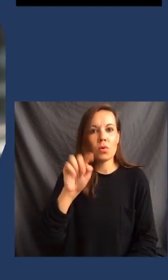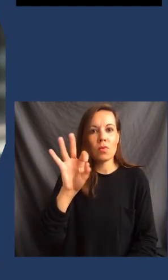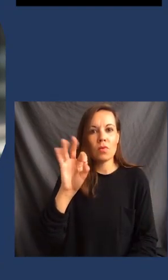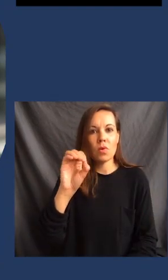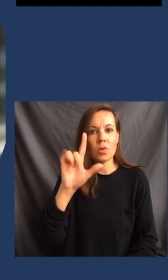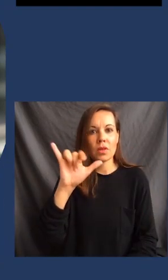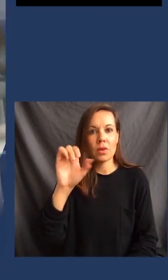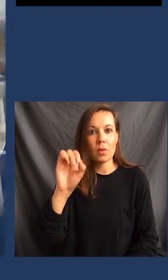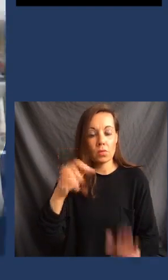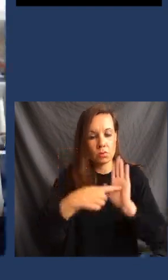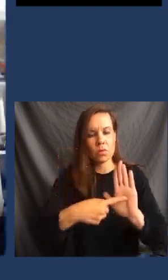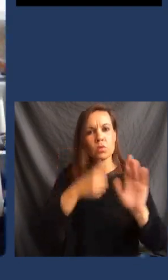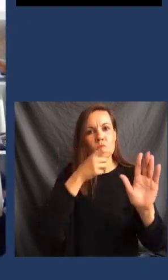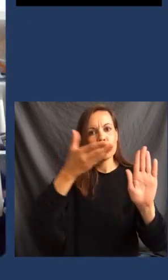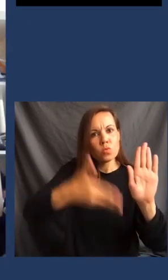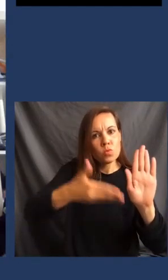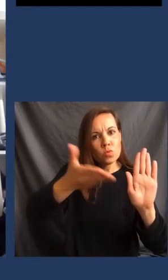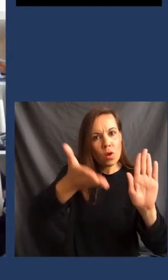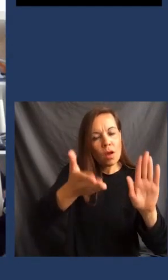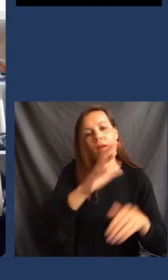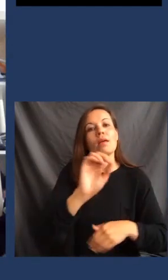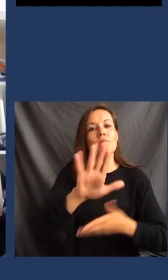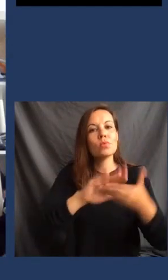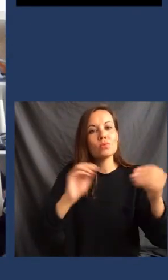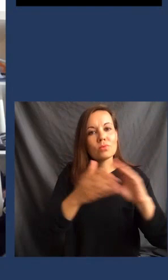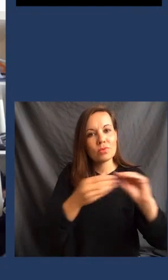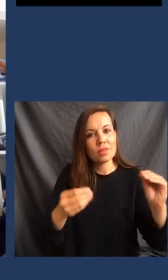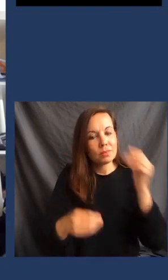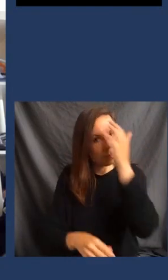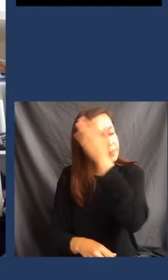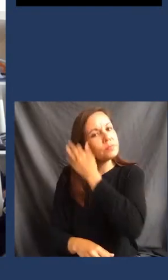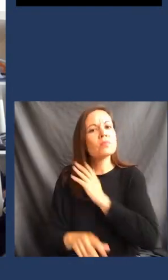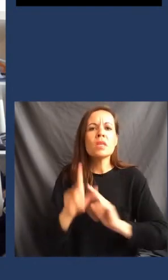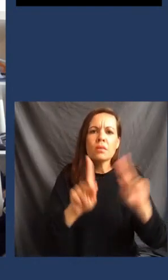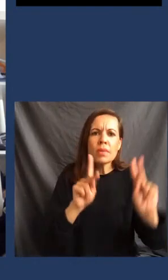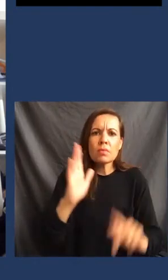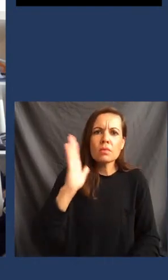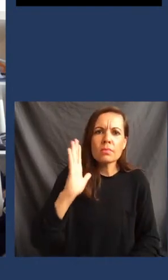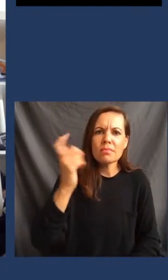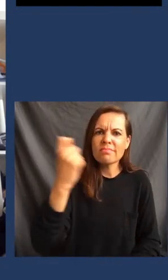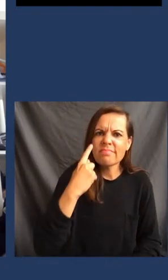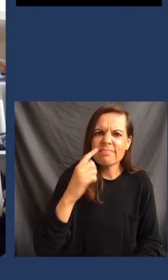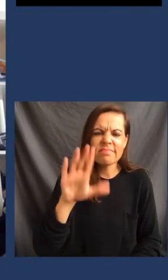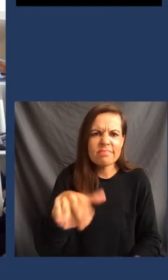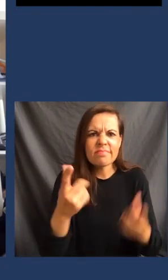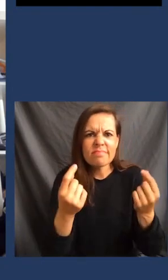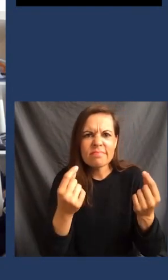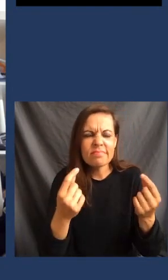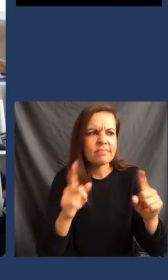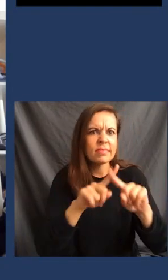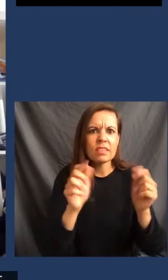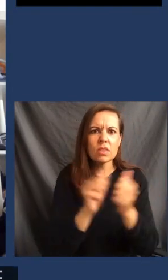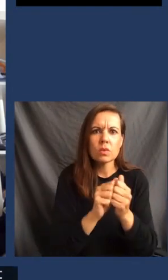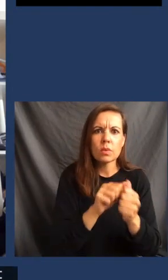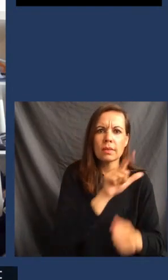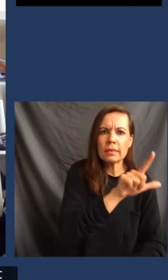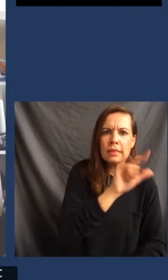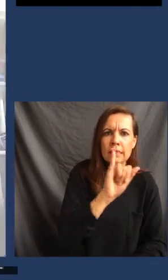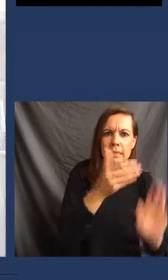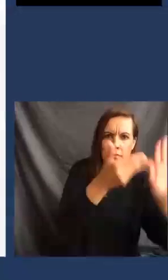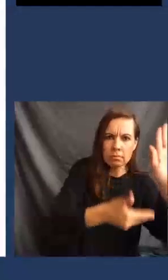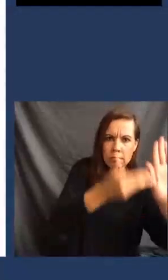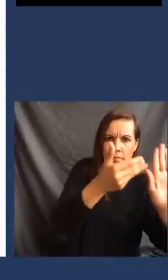your professional story. Some people have asked us in the past, what's the difference between your LinkedIn profile and your